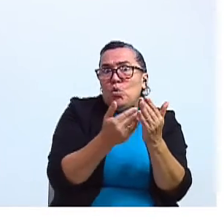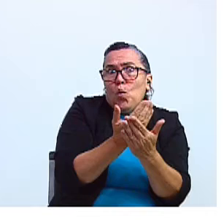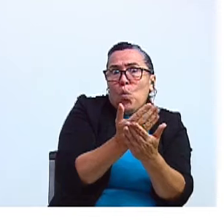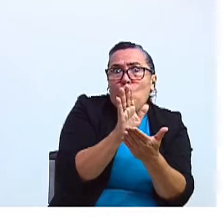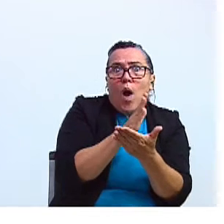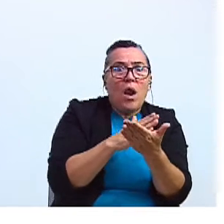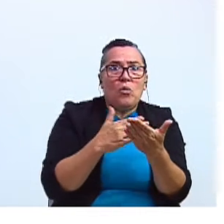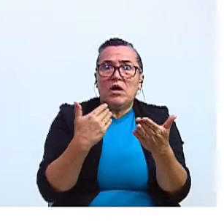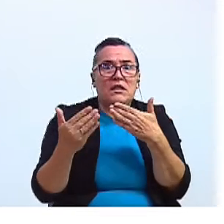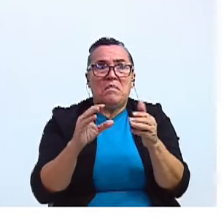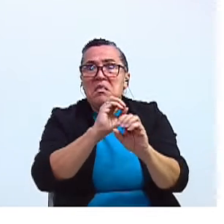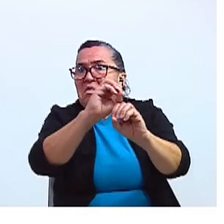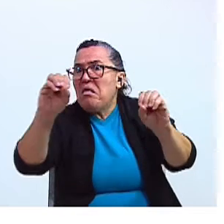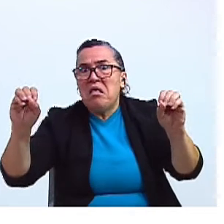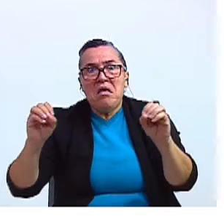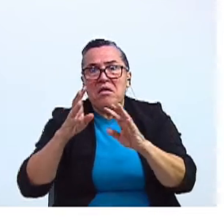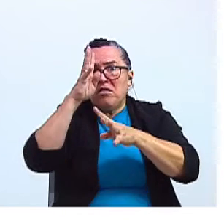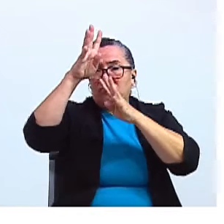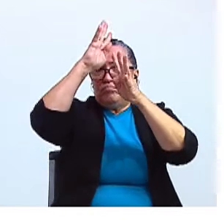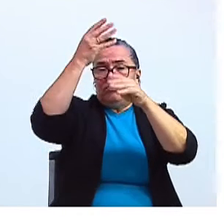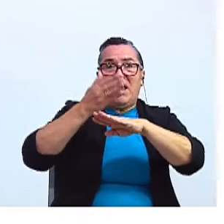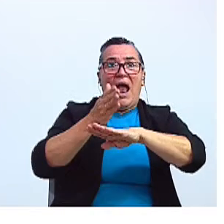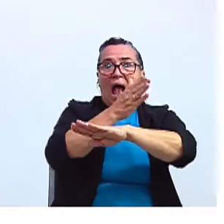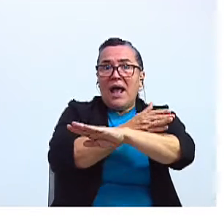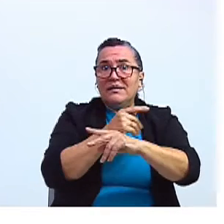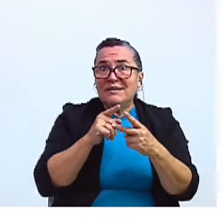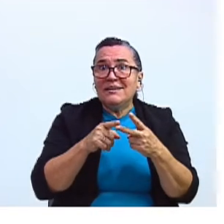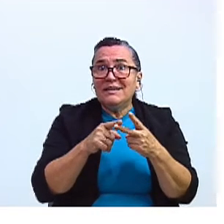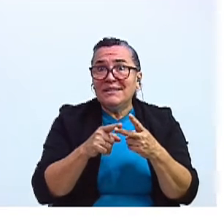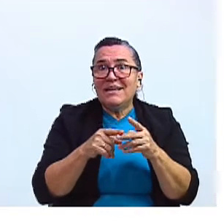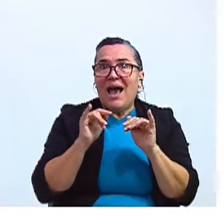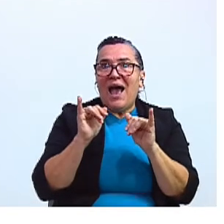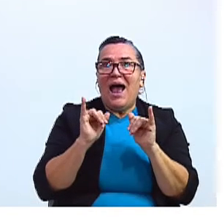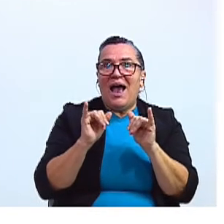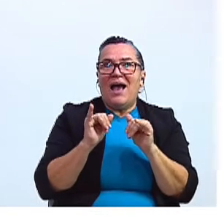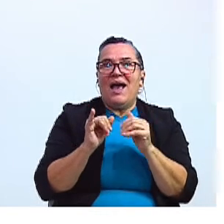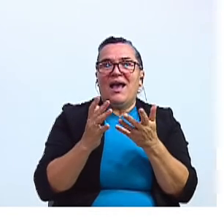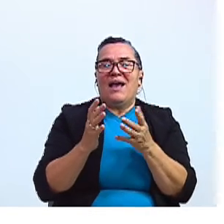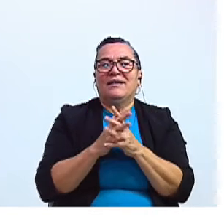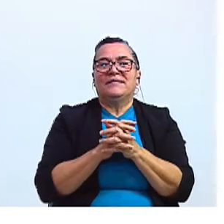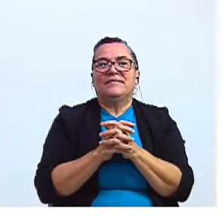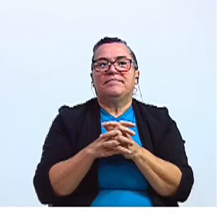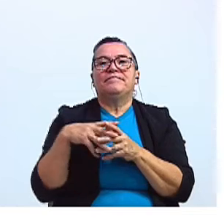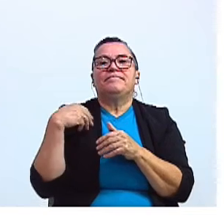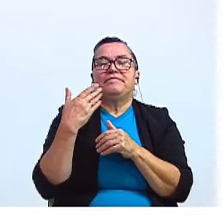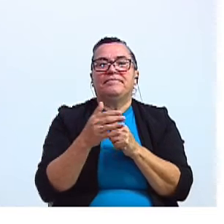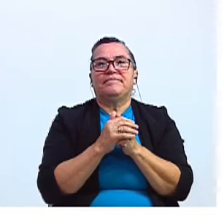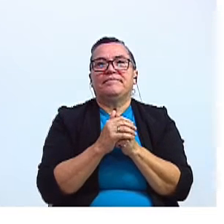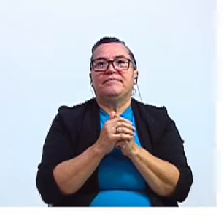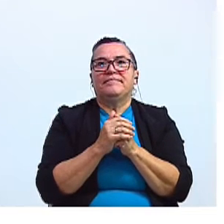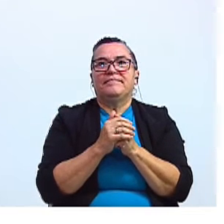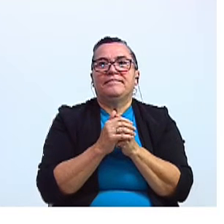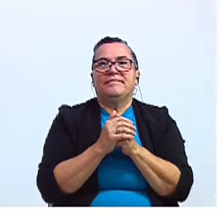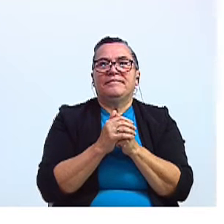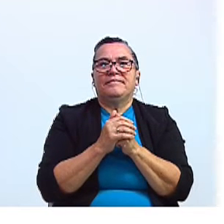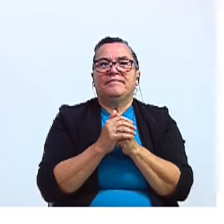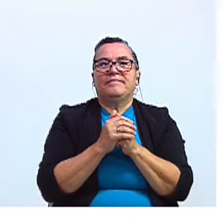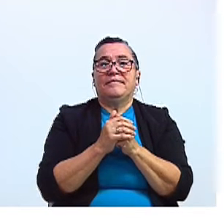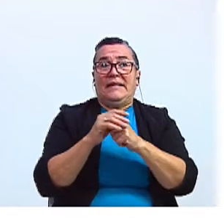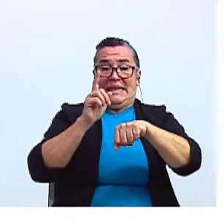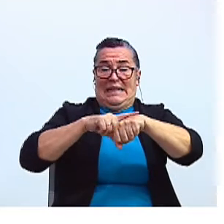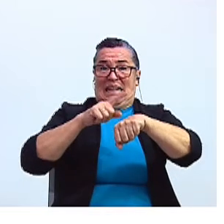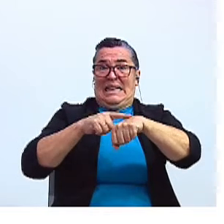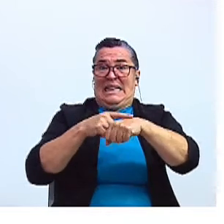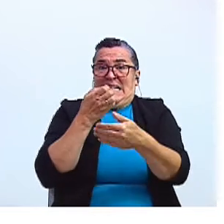something maybe nobody has created before? Okay, very good. Next one. Time